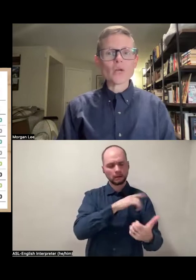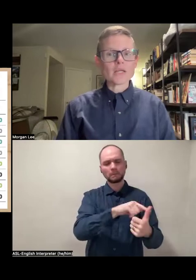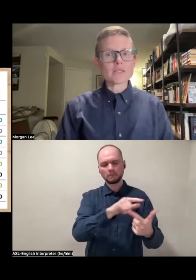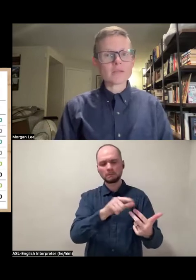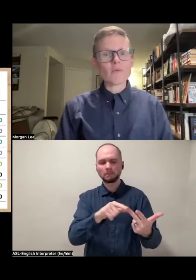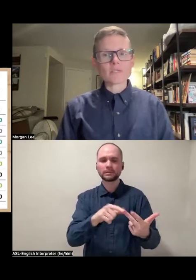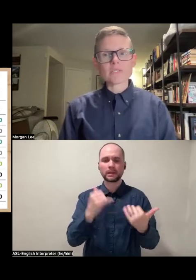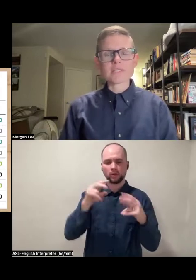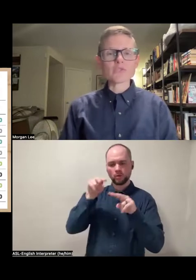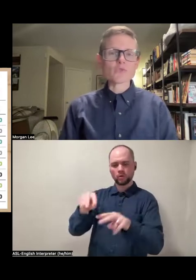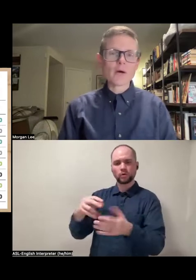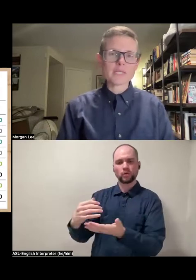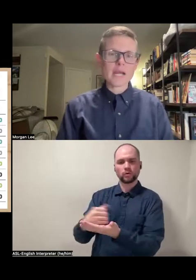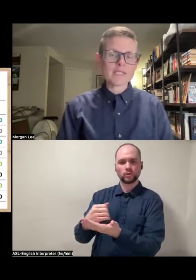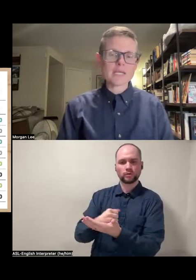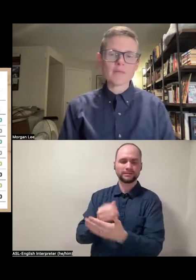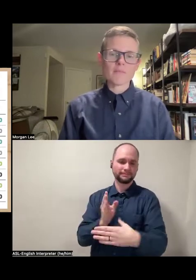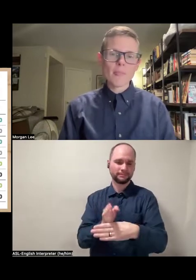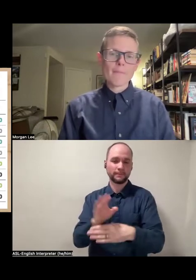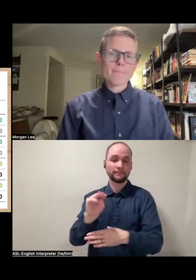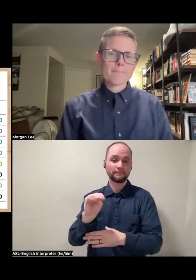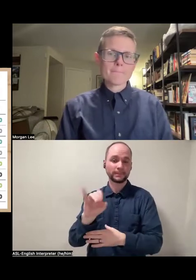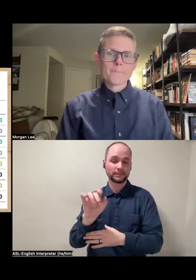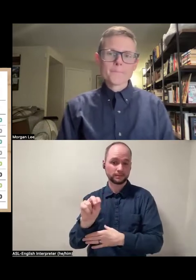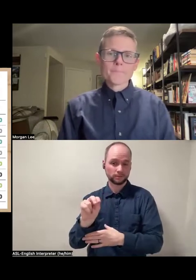median earnings. And of course, this is in 2019.